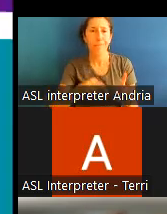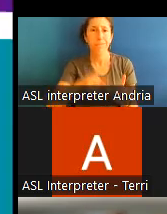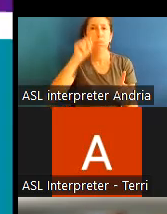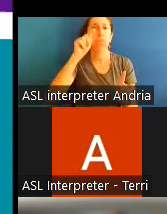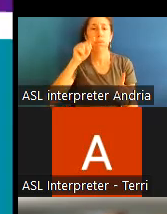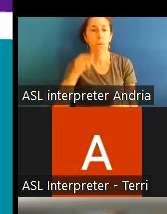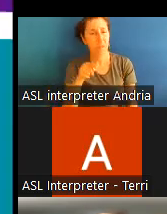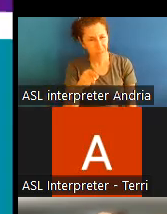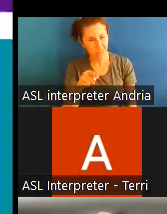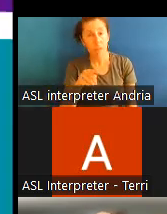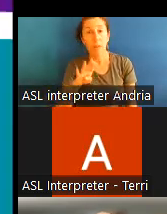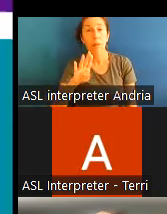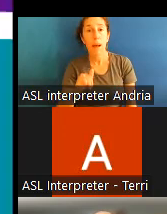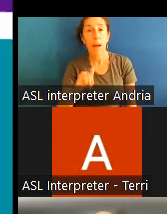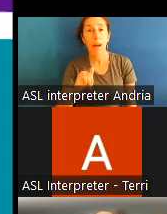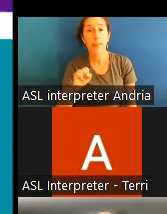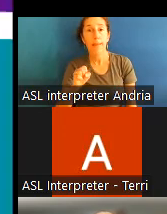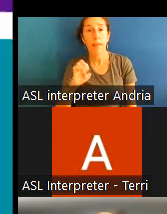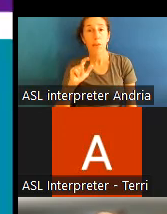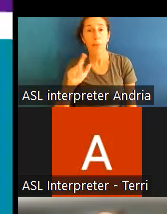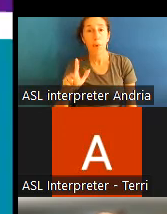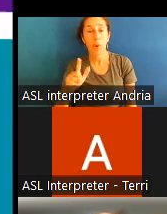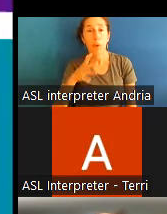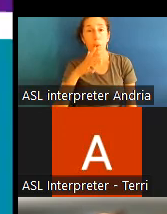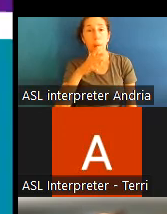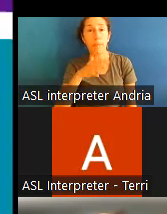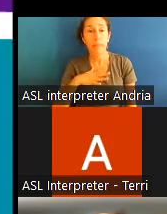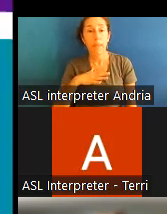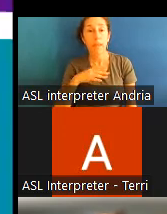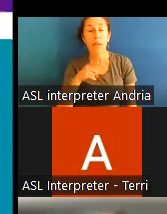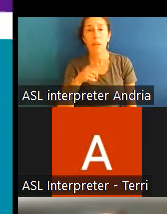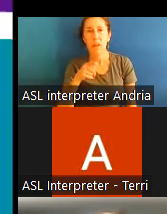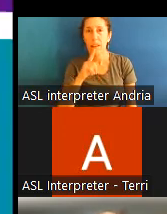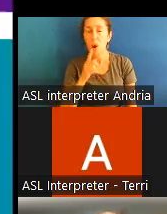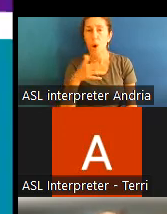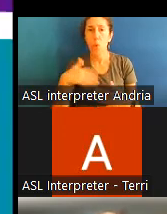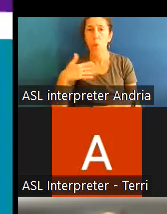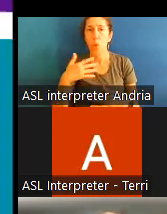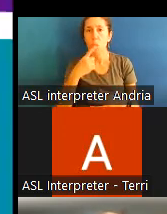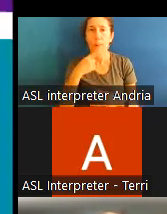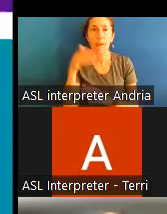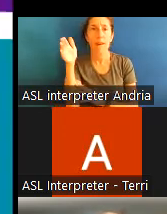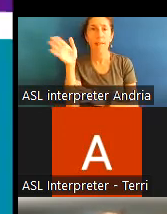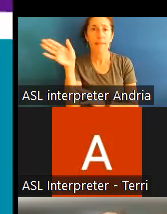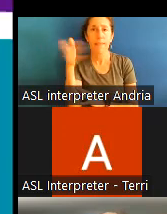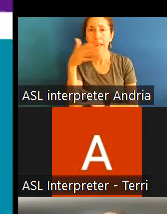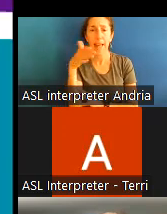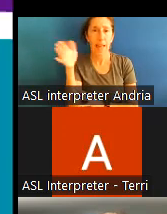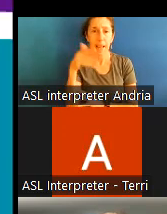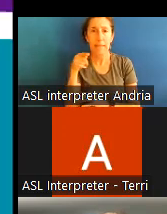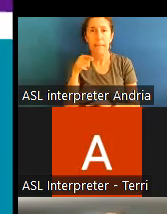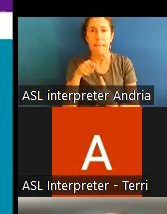Bisexual women are at the highest danger for physical violence, rape, and